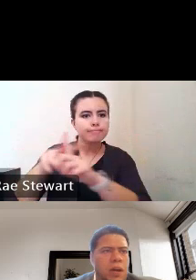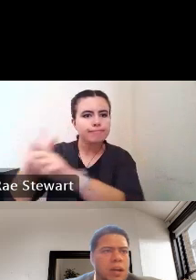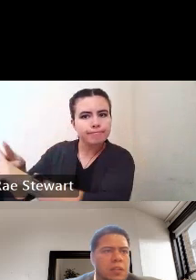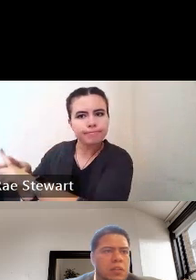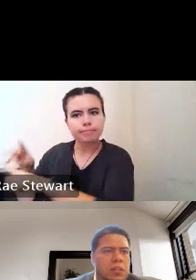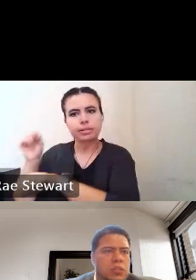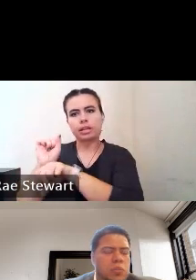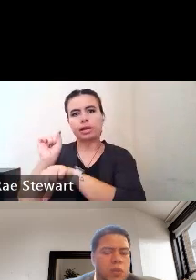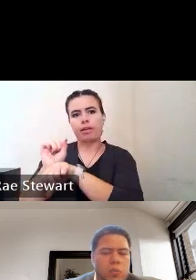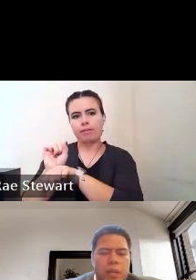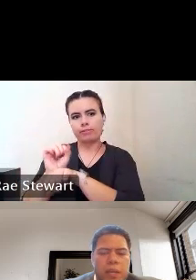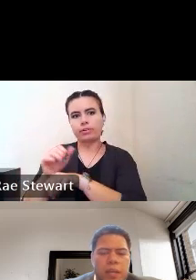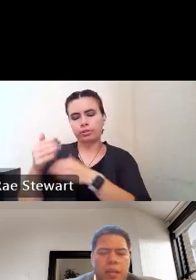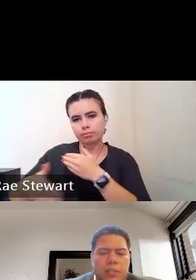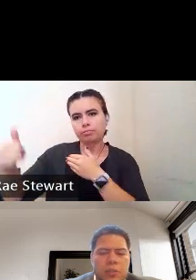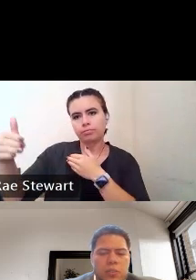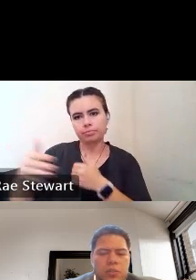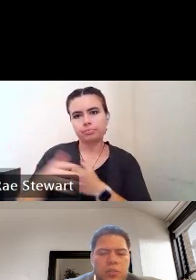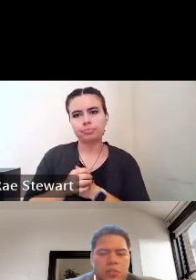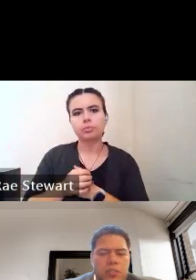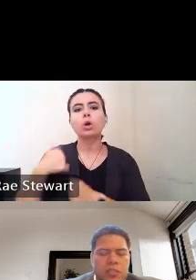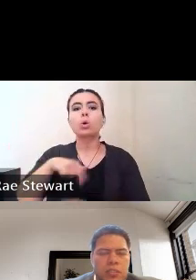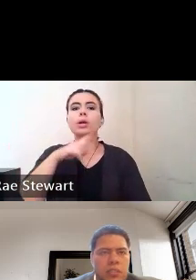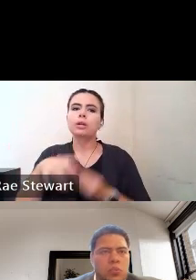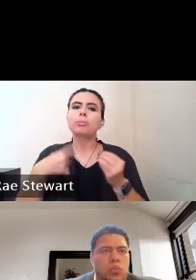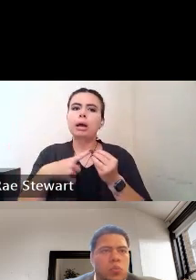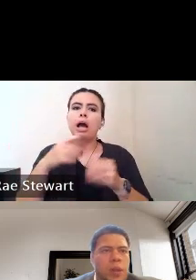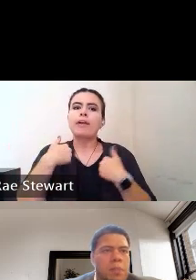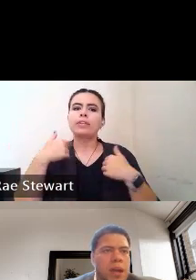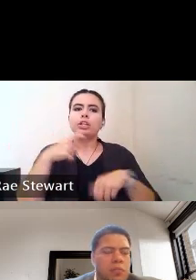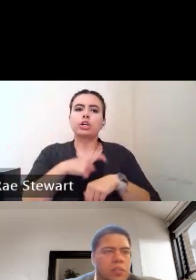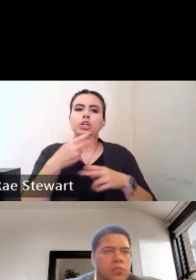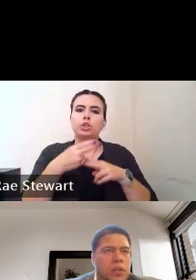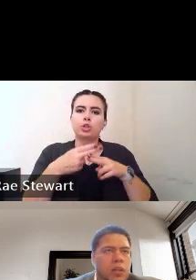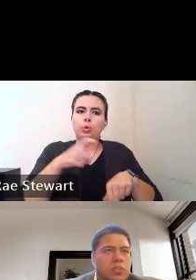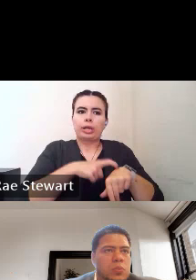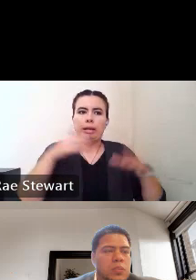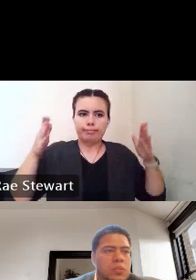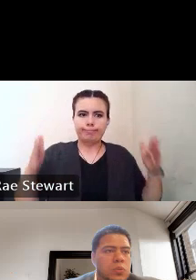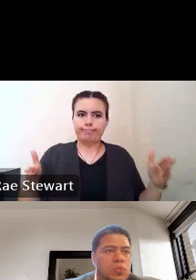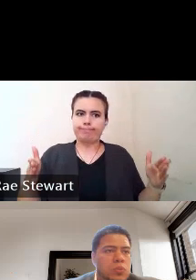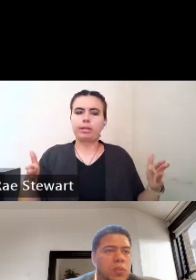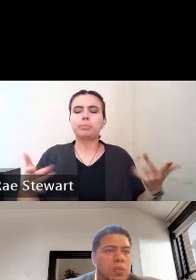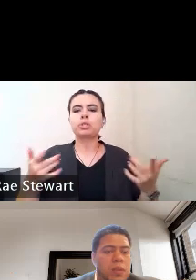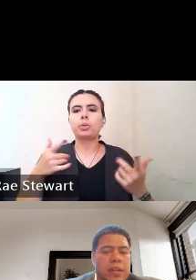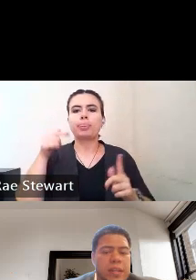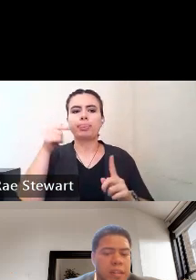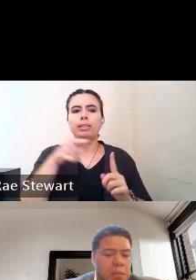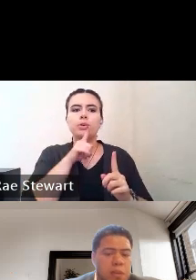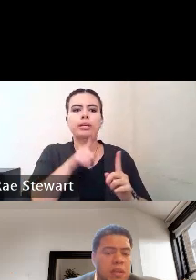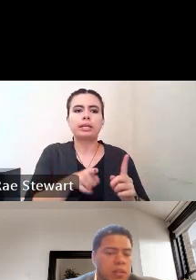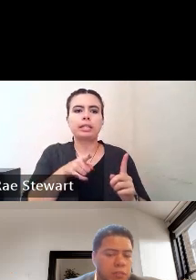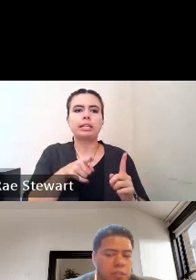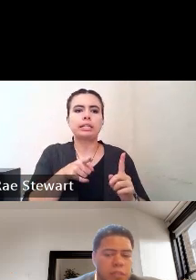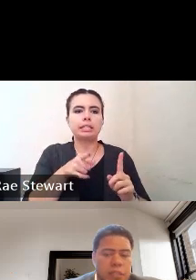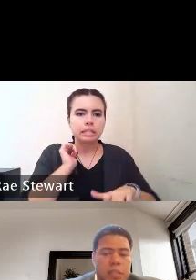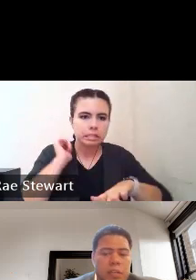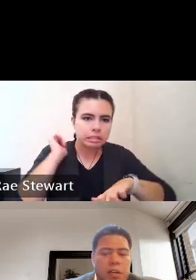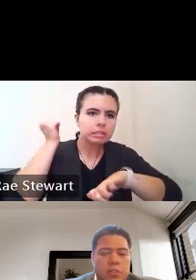bit about having a short runway. And so this was strategically to create pathways for us to ensure that we can keep